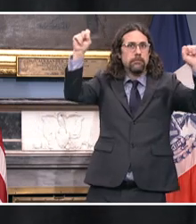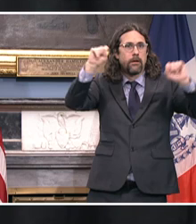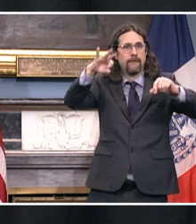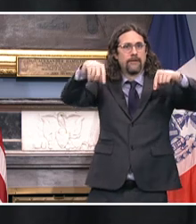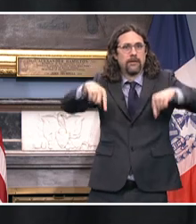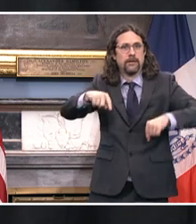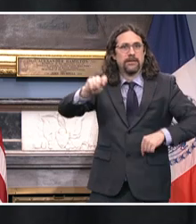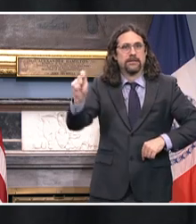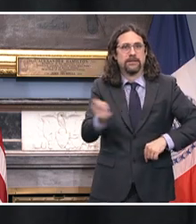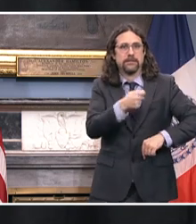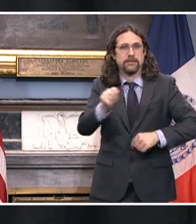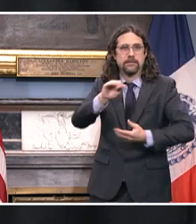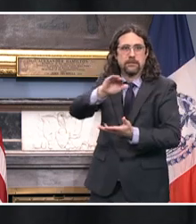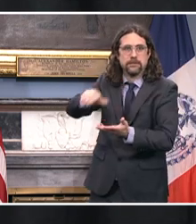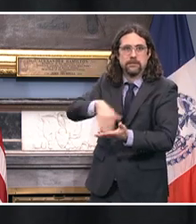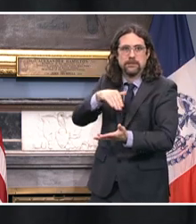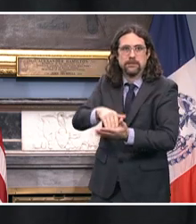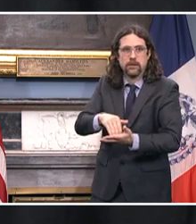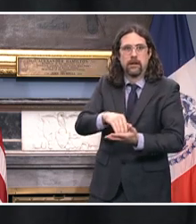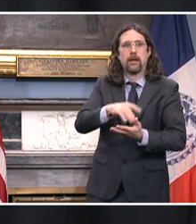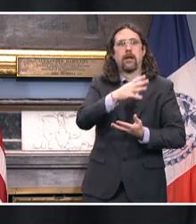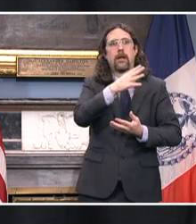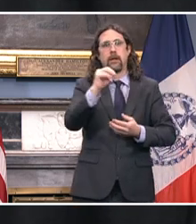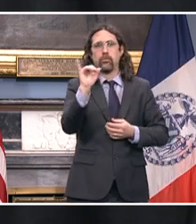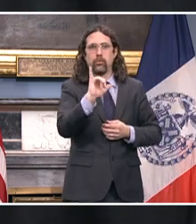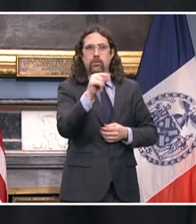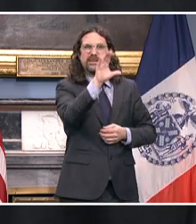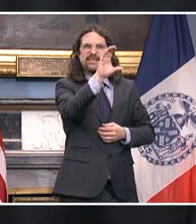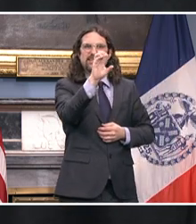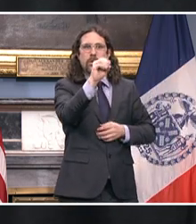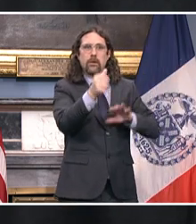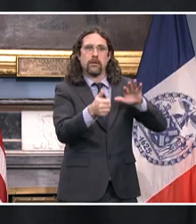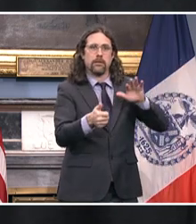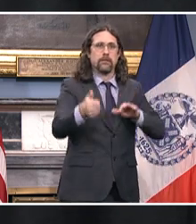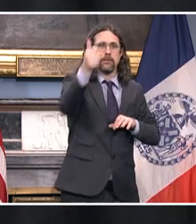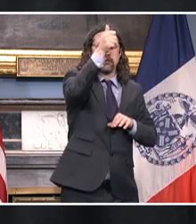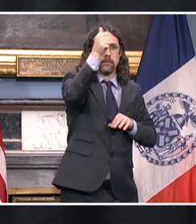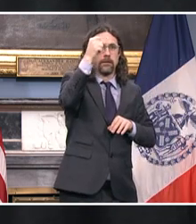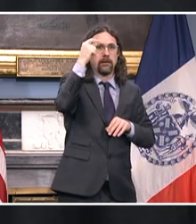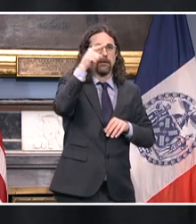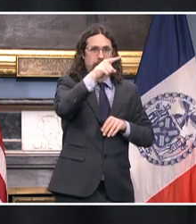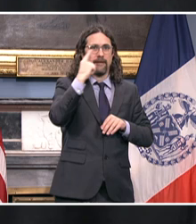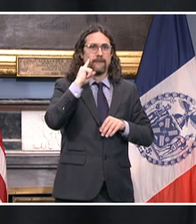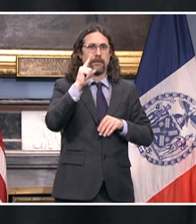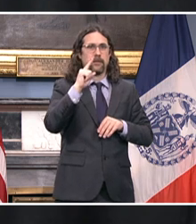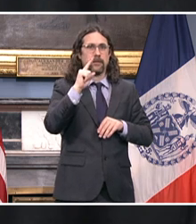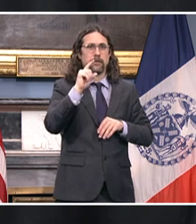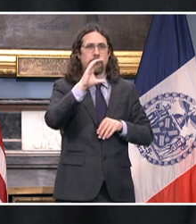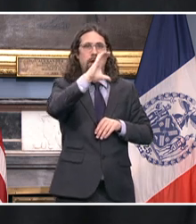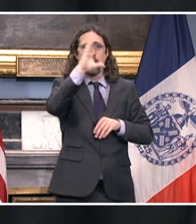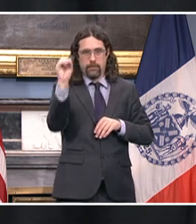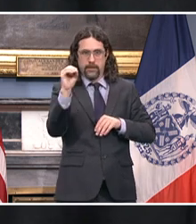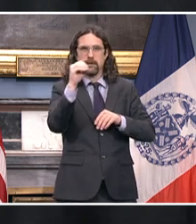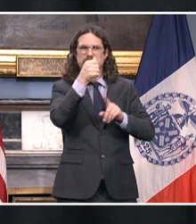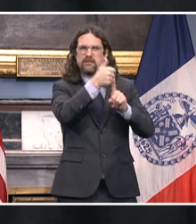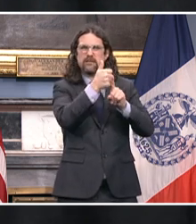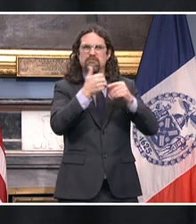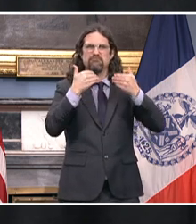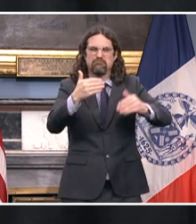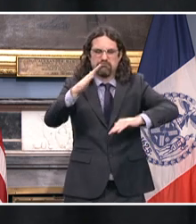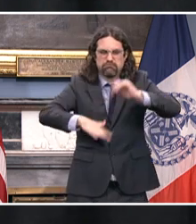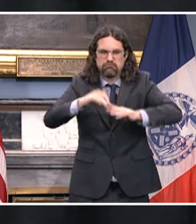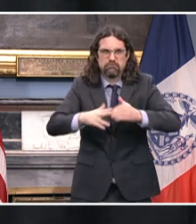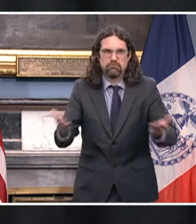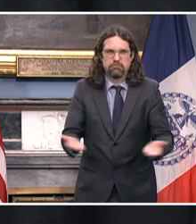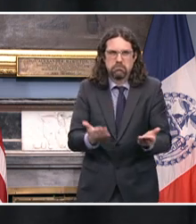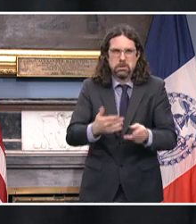team. Obviously, Commissioner Deanne Criswell and everyone at Emergency Management, Dr. Mitch Katz and everyone at Health and Hospitals,